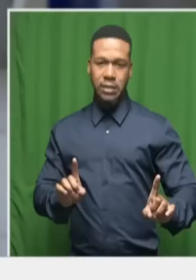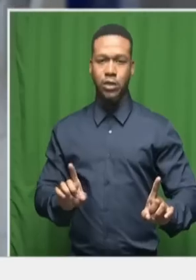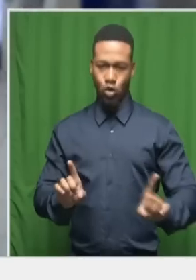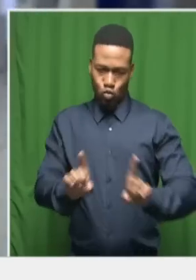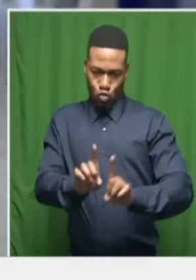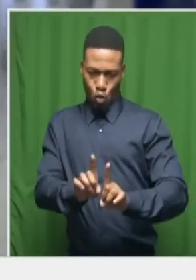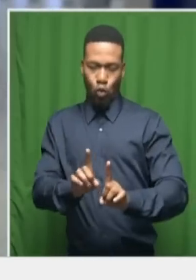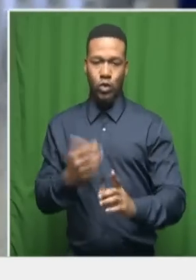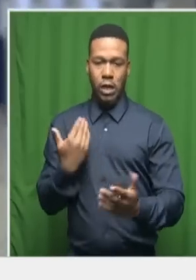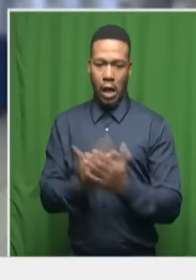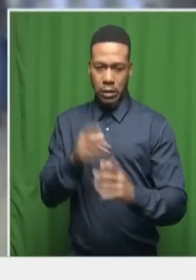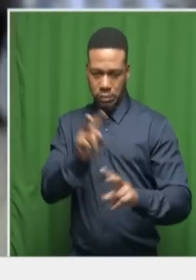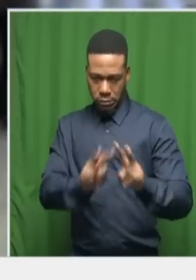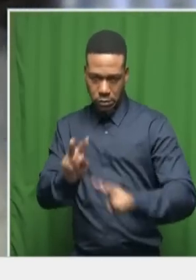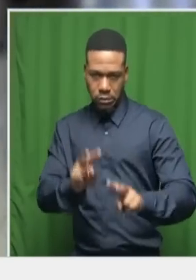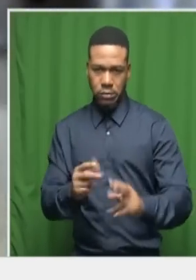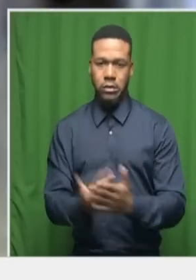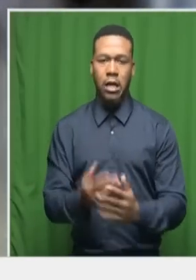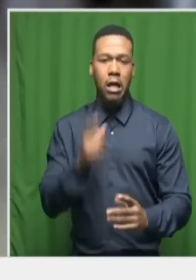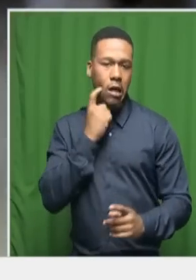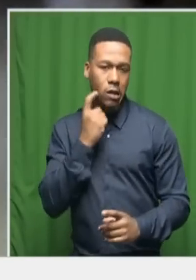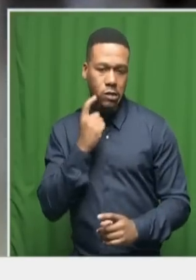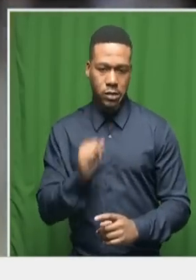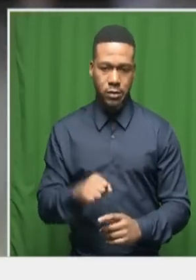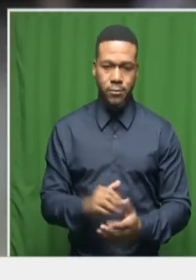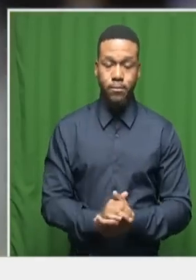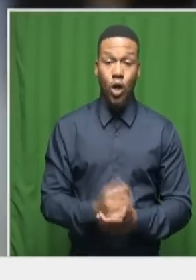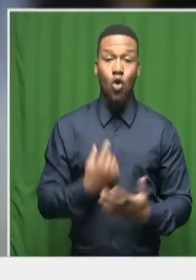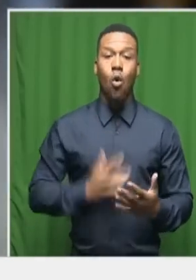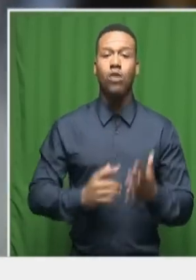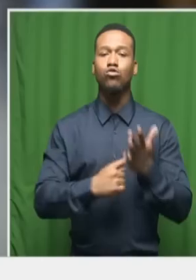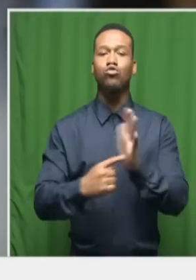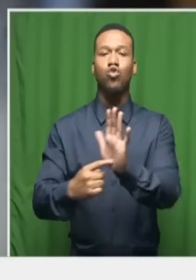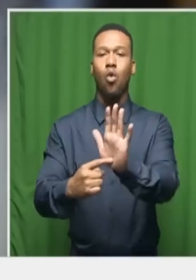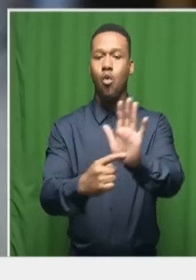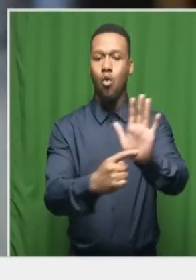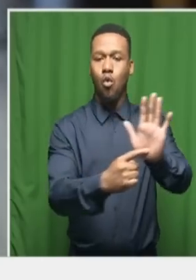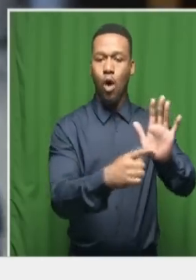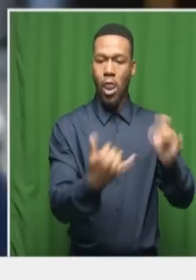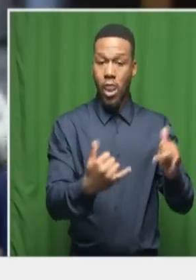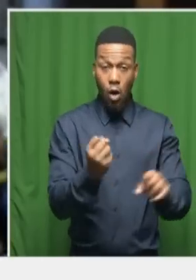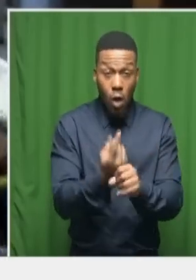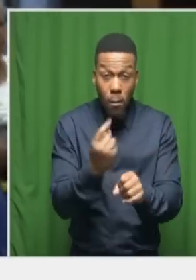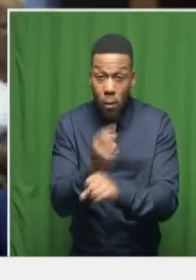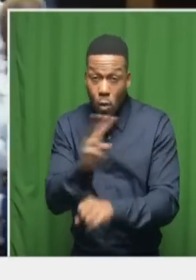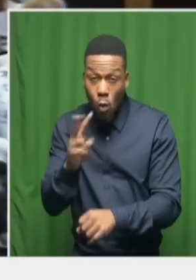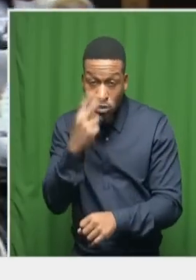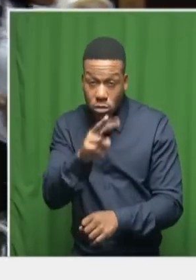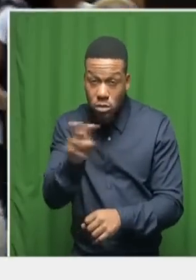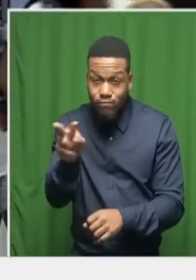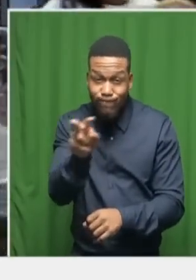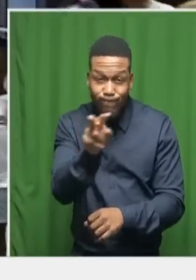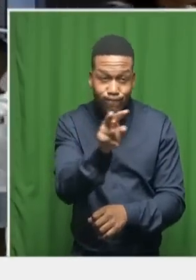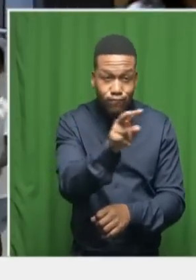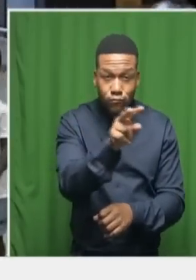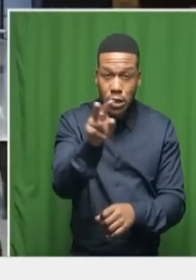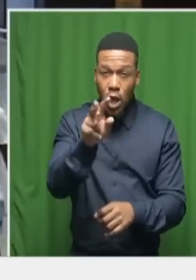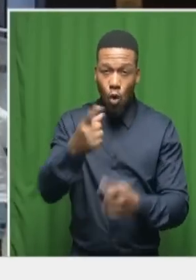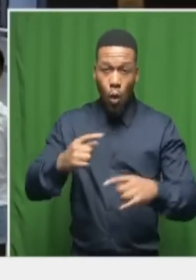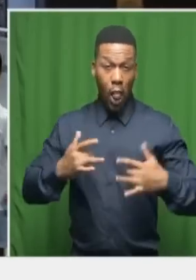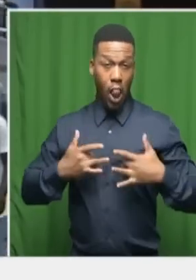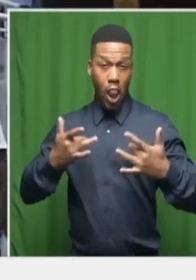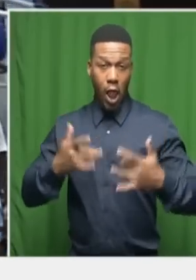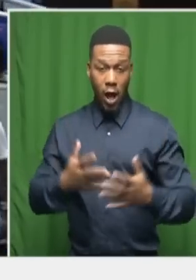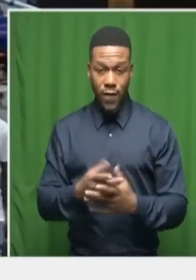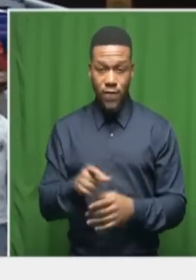I'm going to ask my colleague Herbert to show you what is happening around us as we speak right now. So you can see that we're coming to you live this